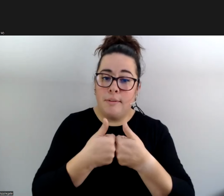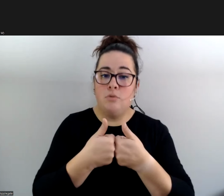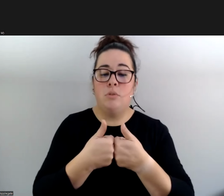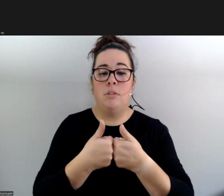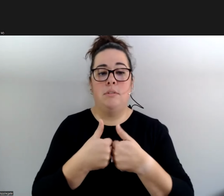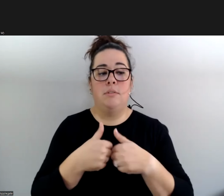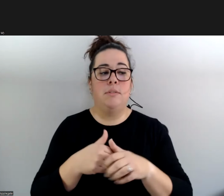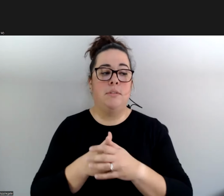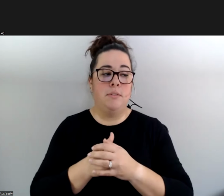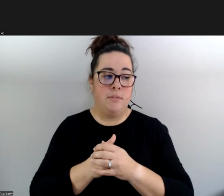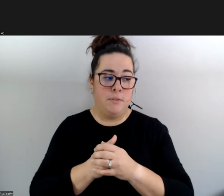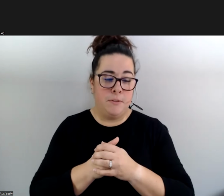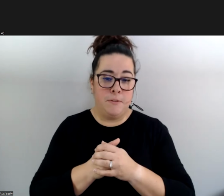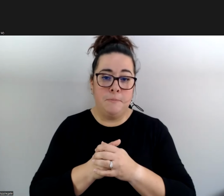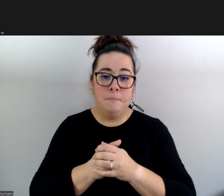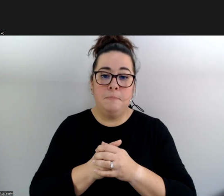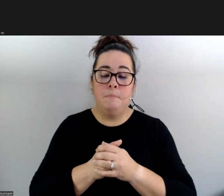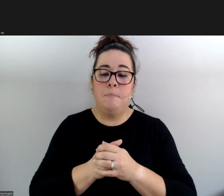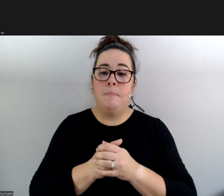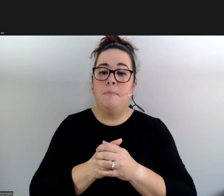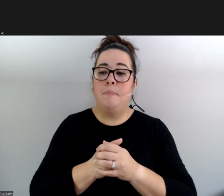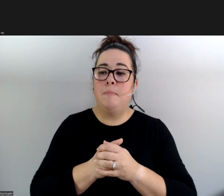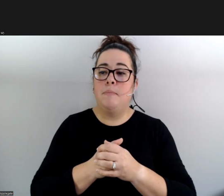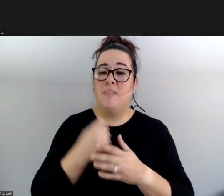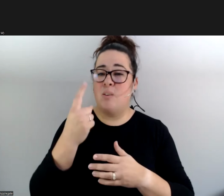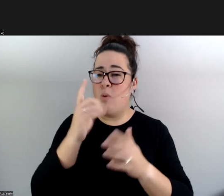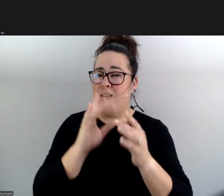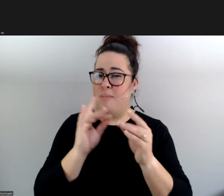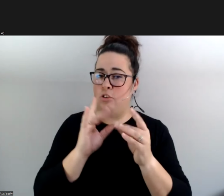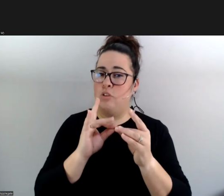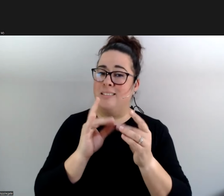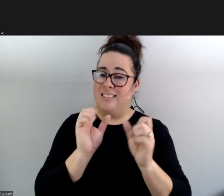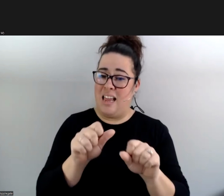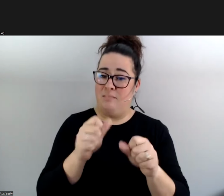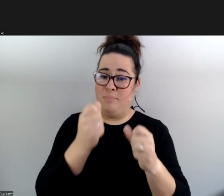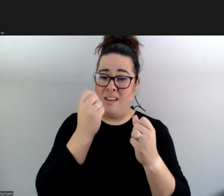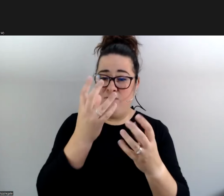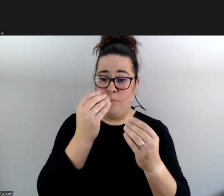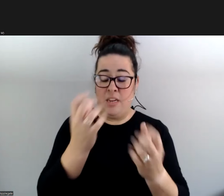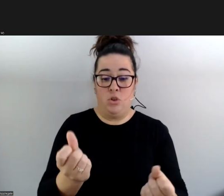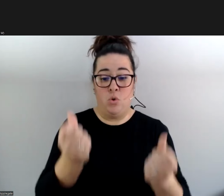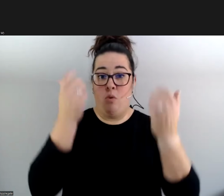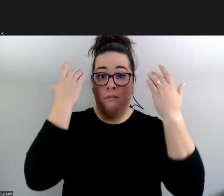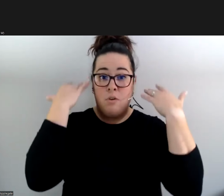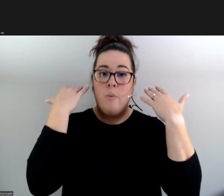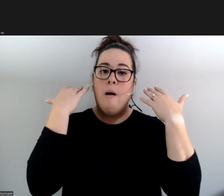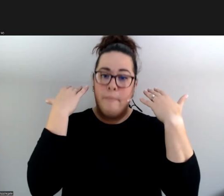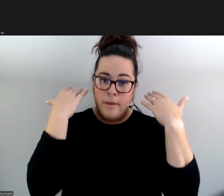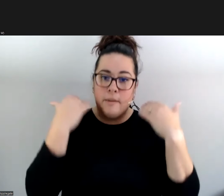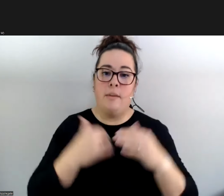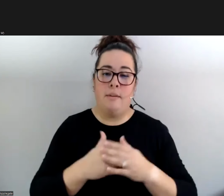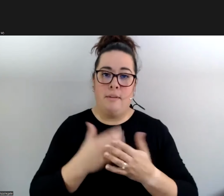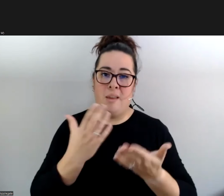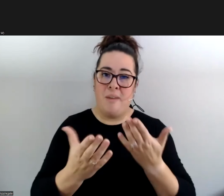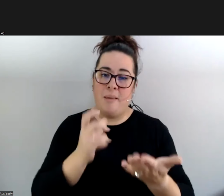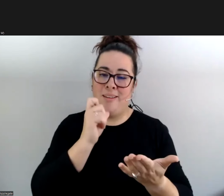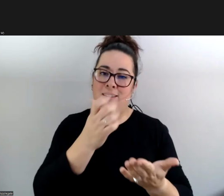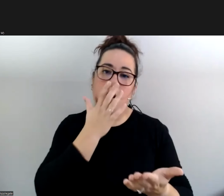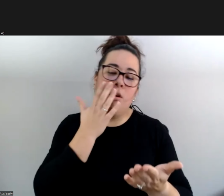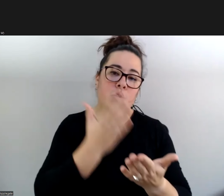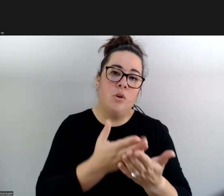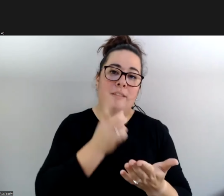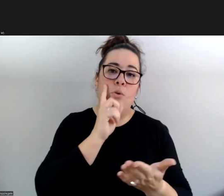the information can be information overload on the site. And this may not be as conducive for some